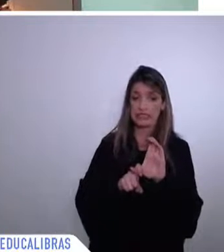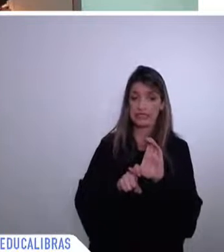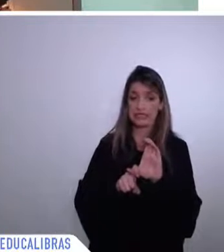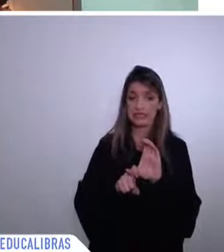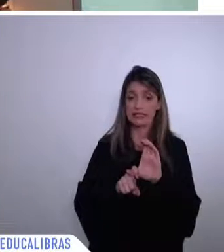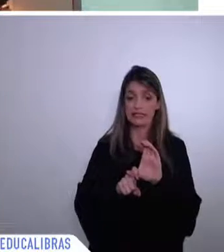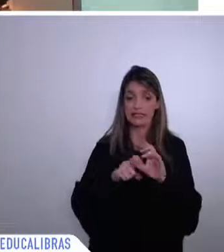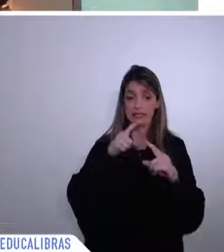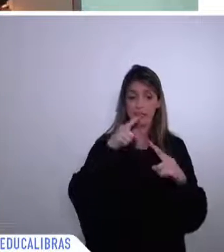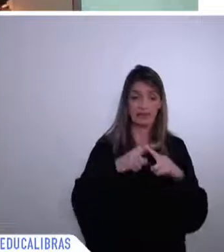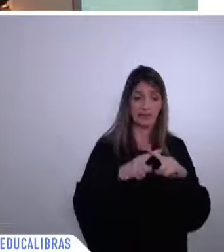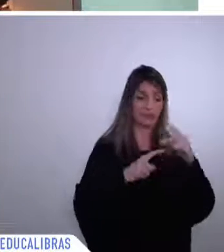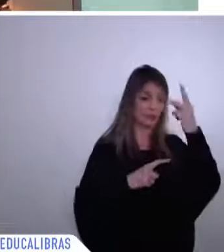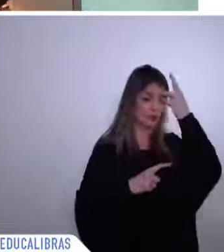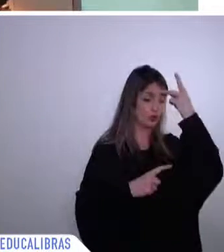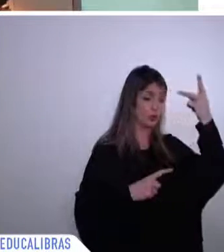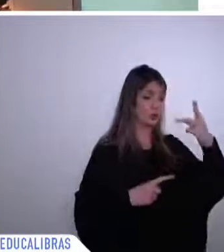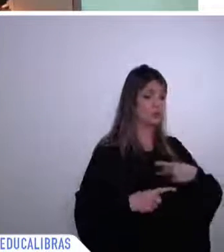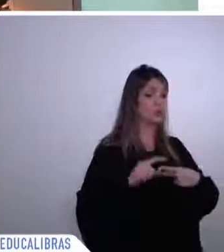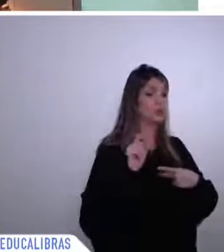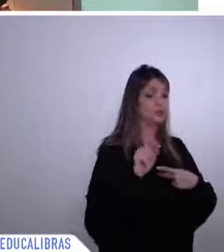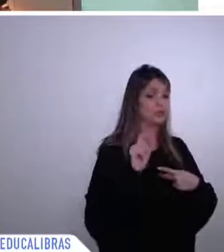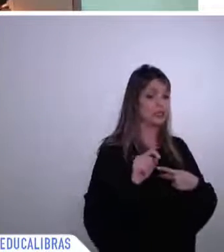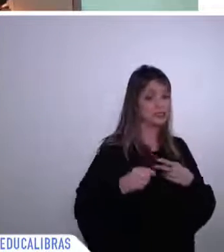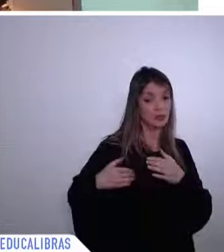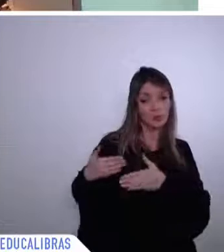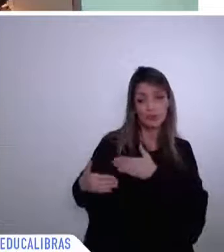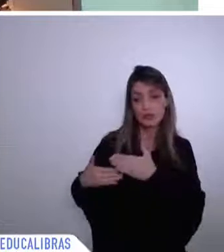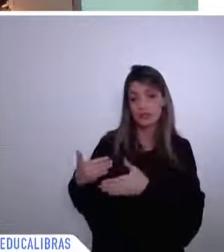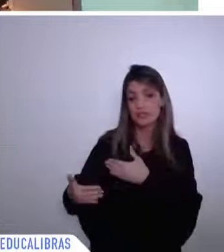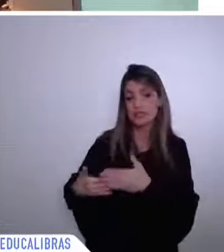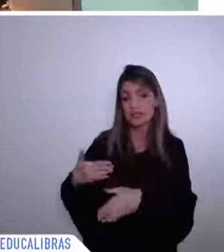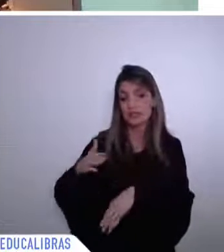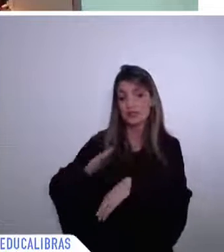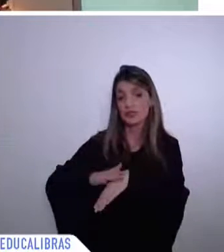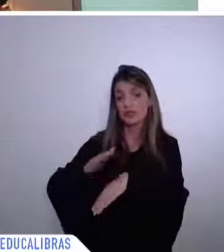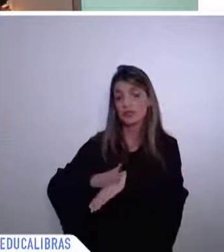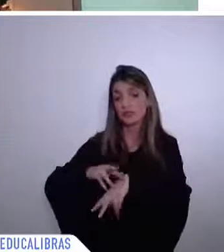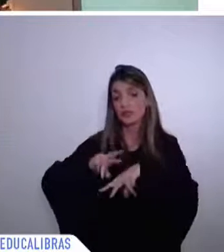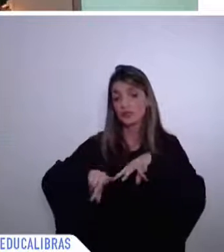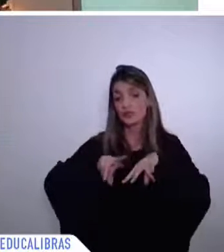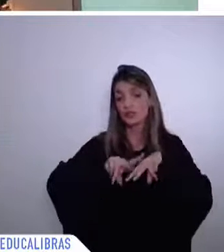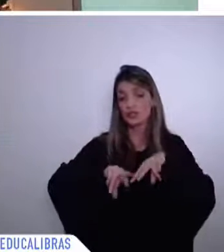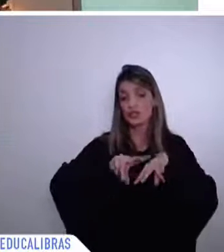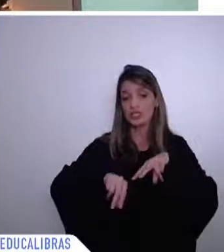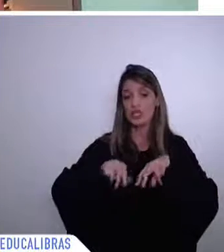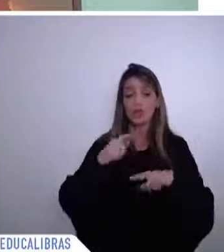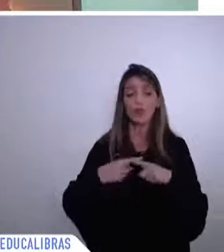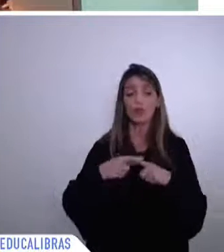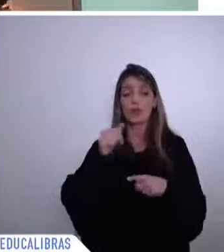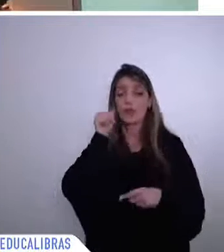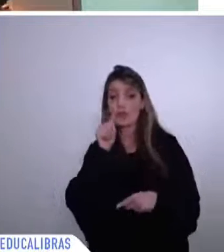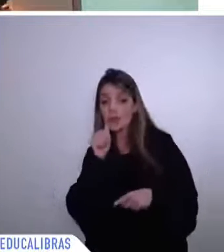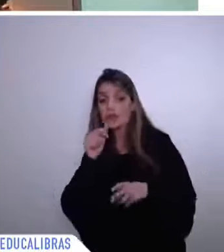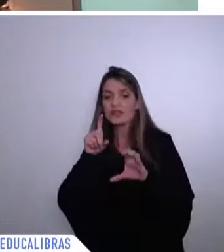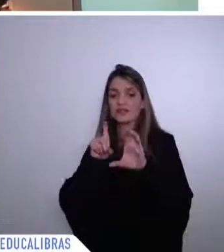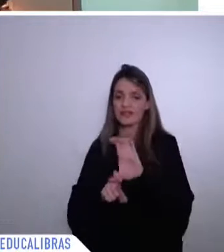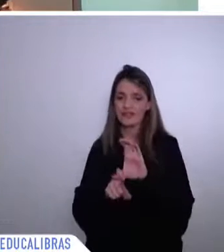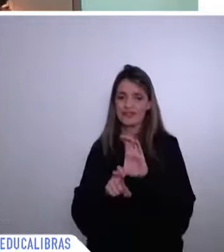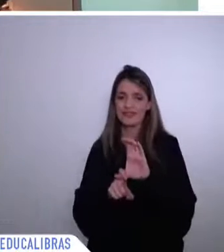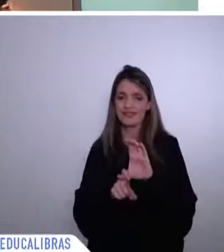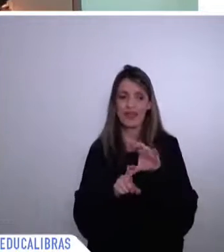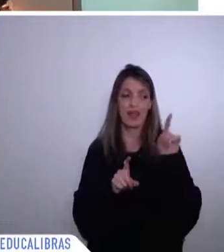of independence versus autonomy is exactly one of the processes that produces gender, because